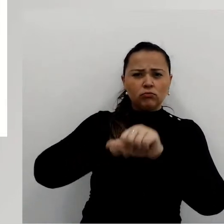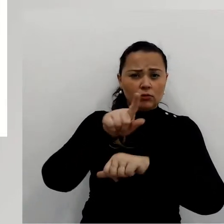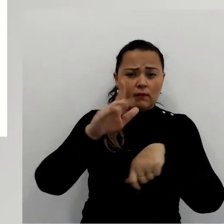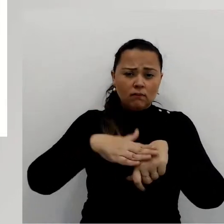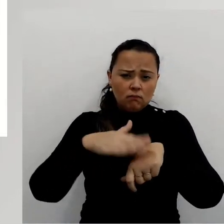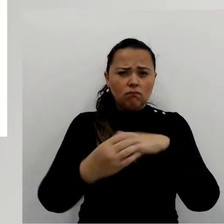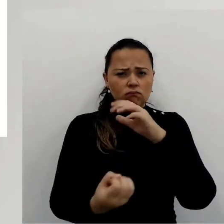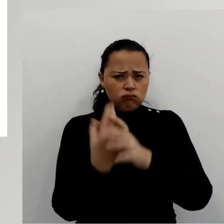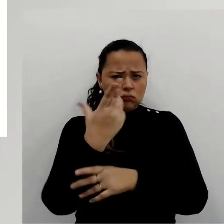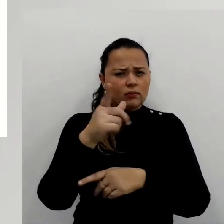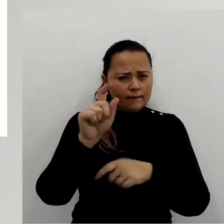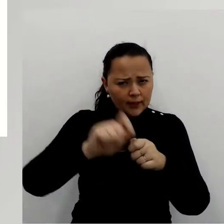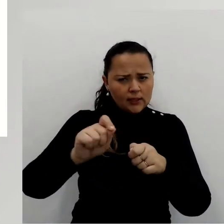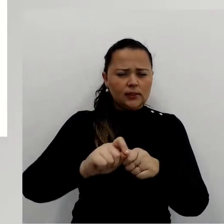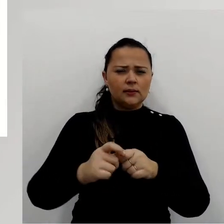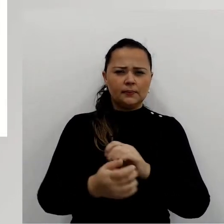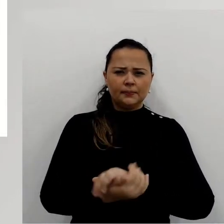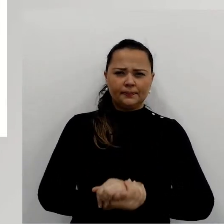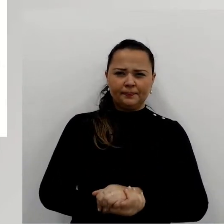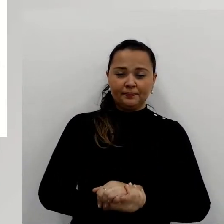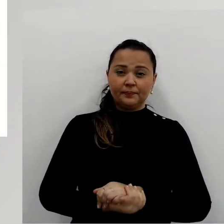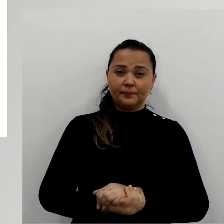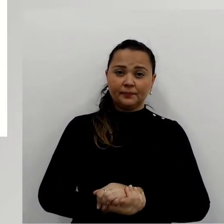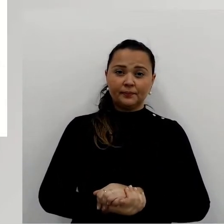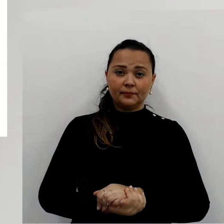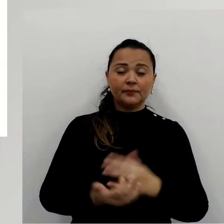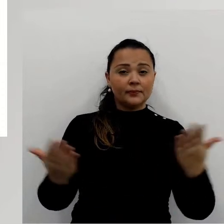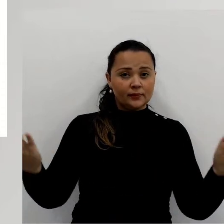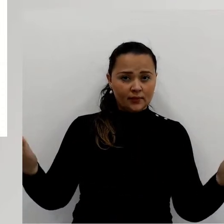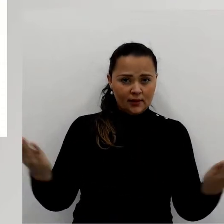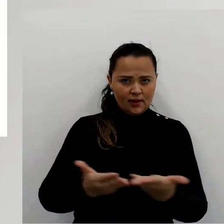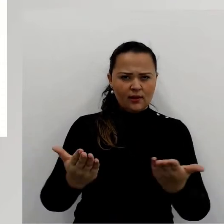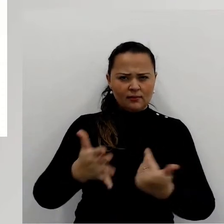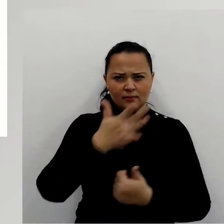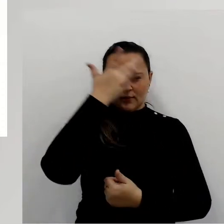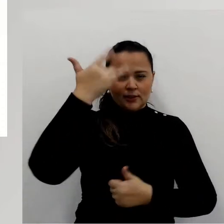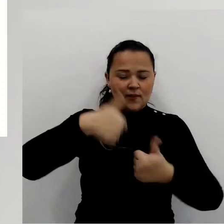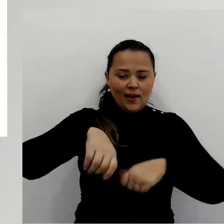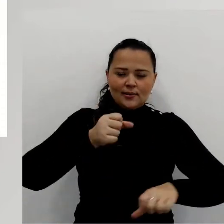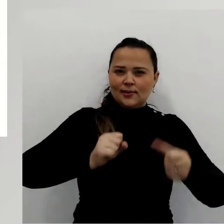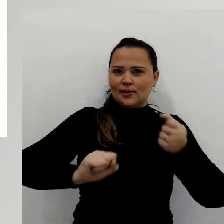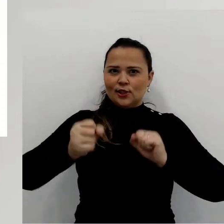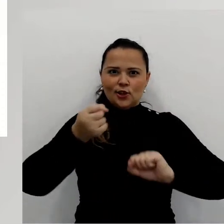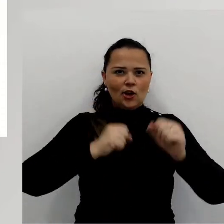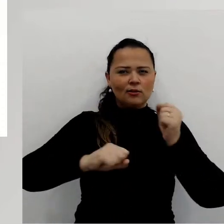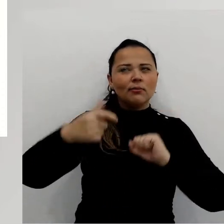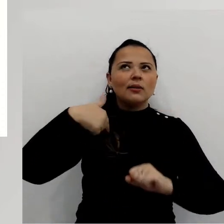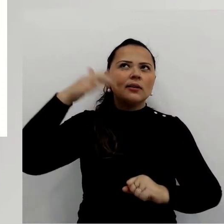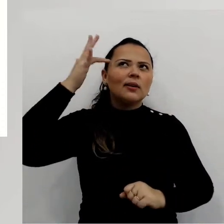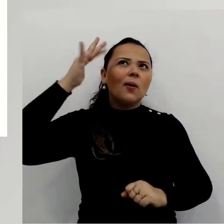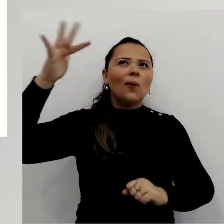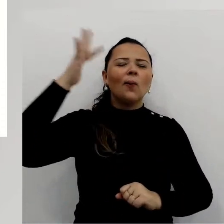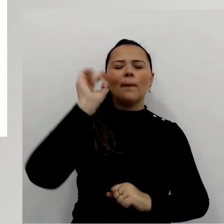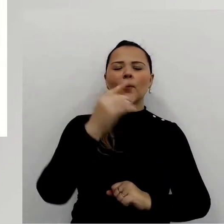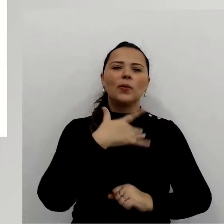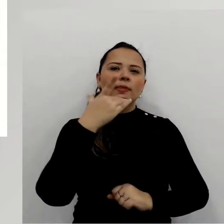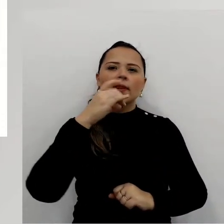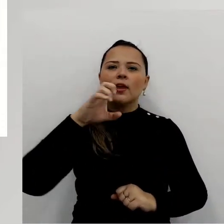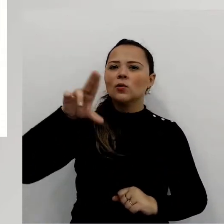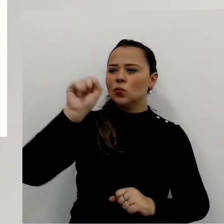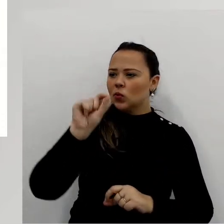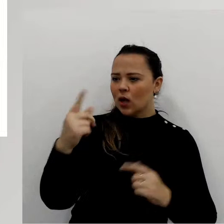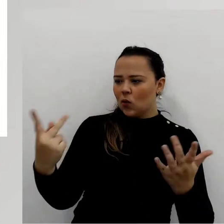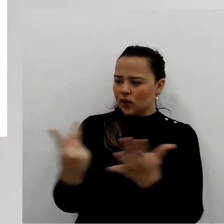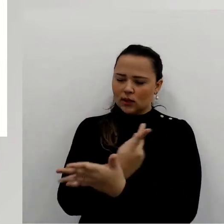Now, for those of you who are nervous because you think, "Oh my God, it's all happening too fast for me, and I'm not